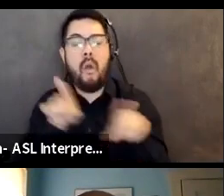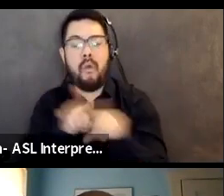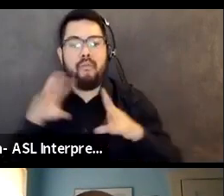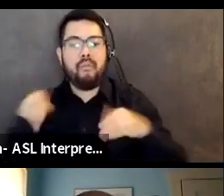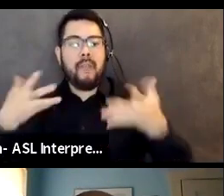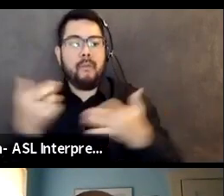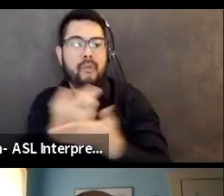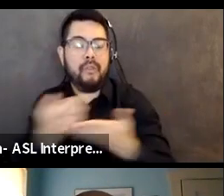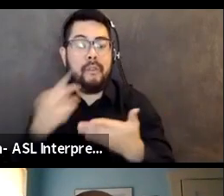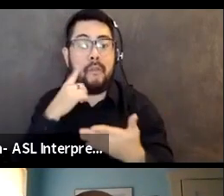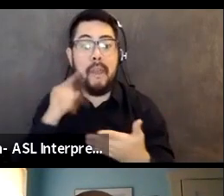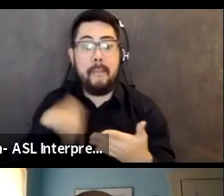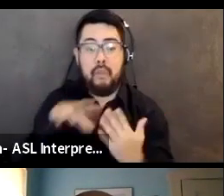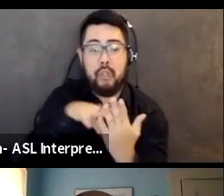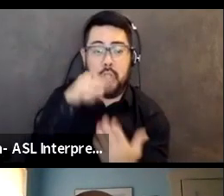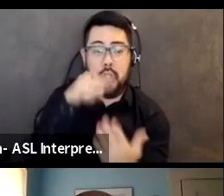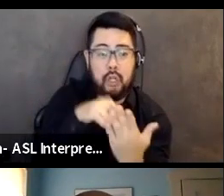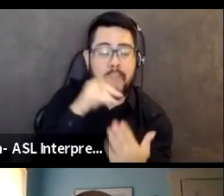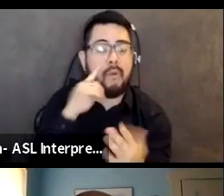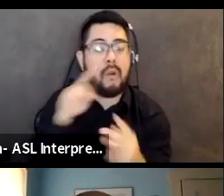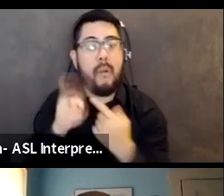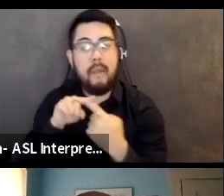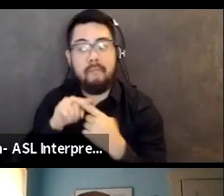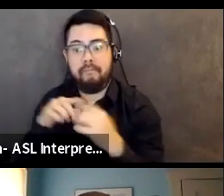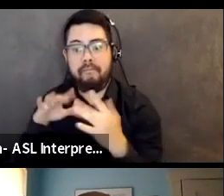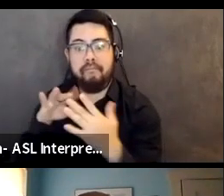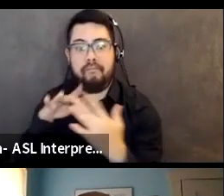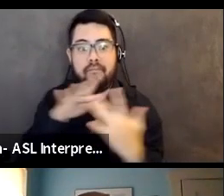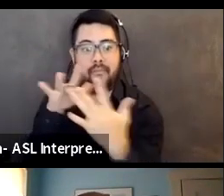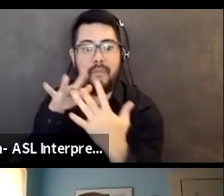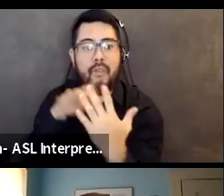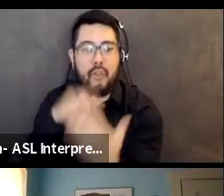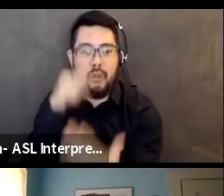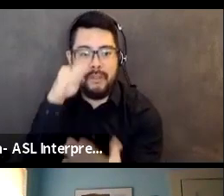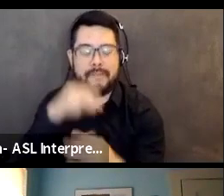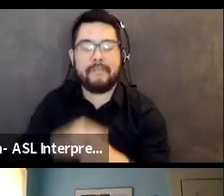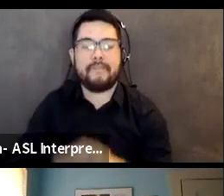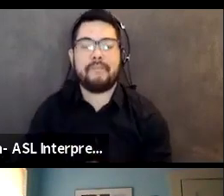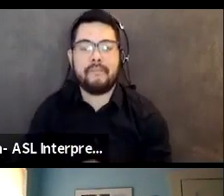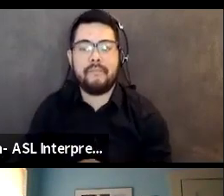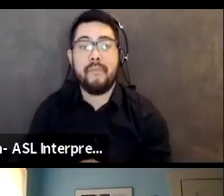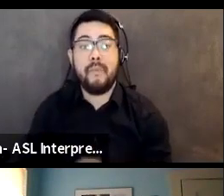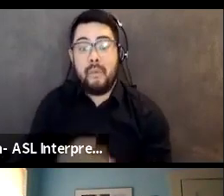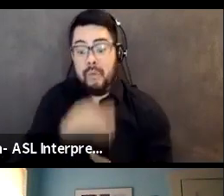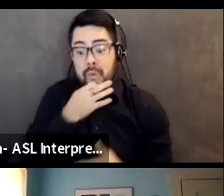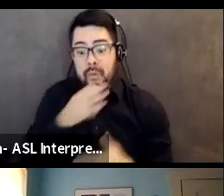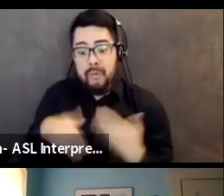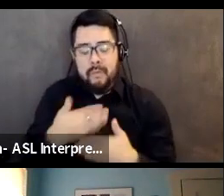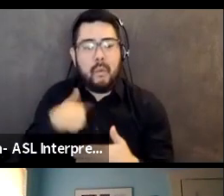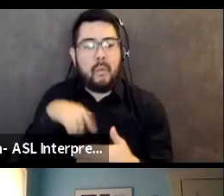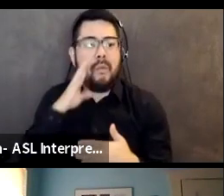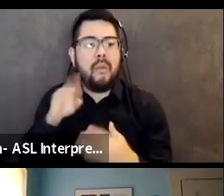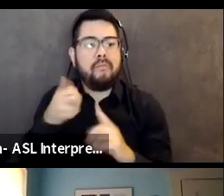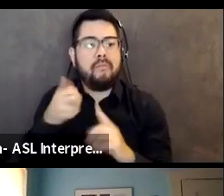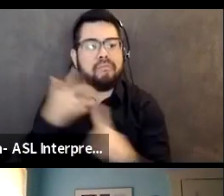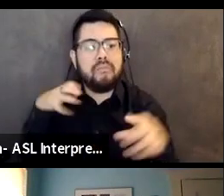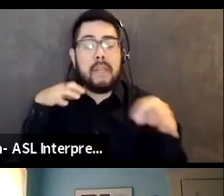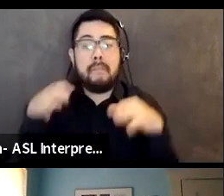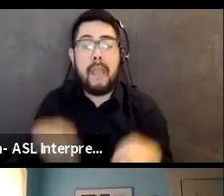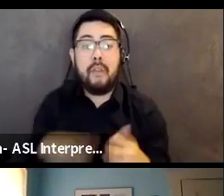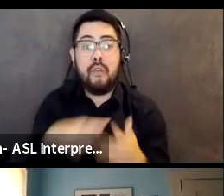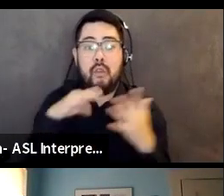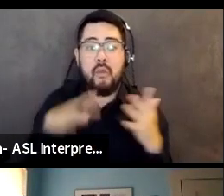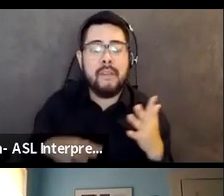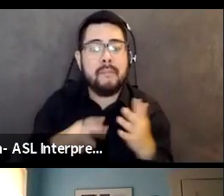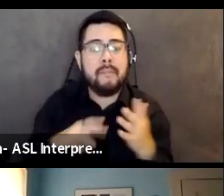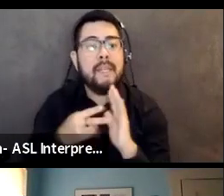home in the coming days we will provide our parents and students with easy to understand guidance on everything from how